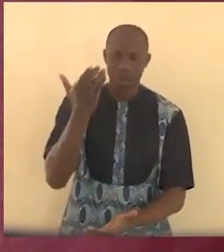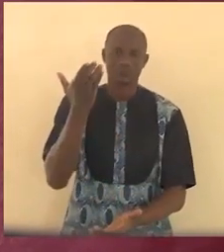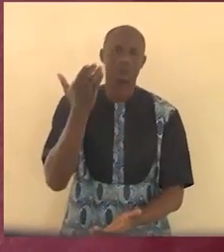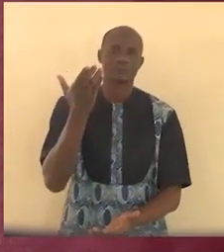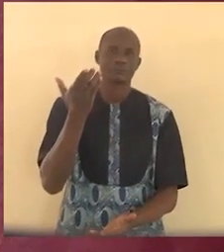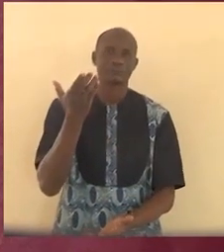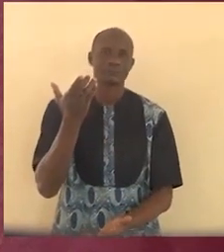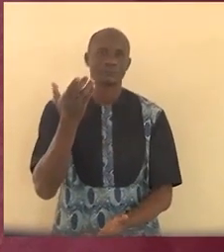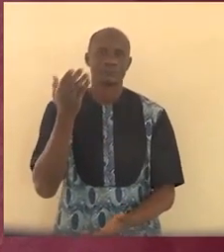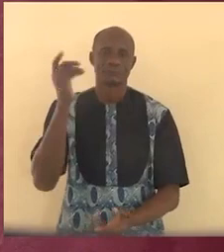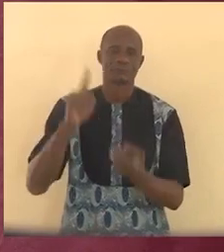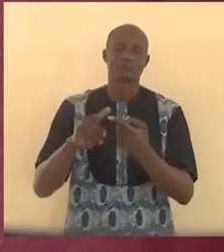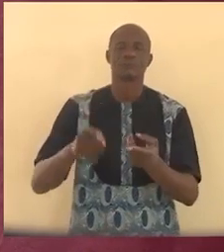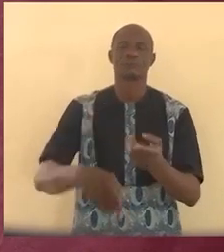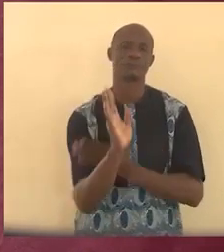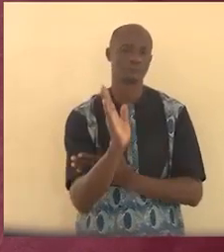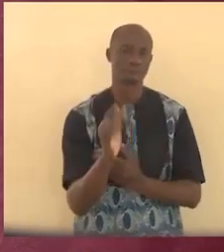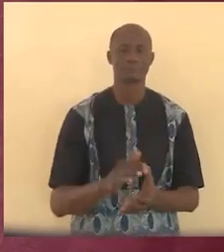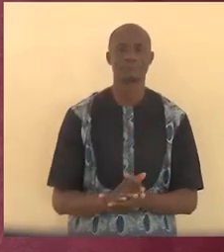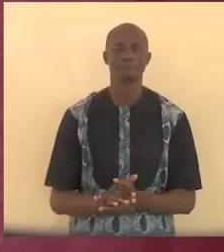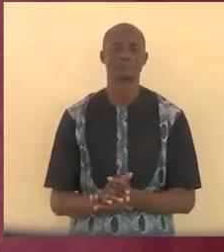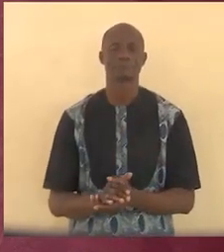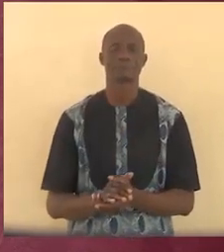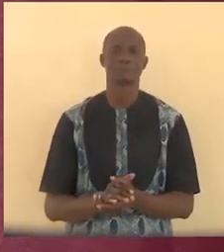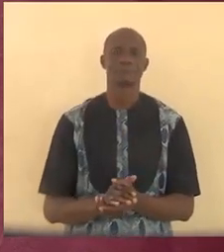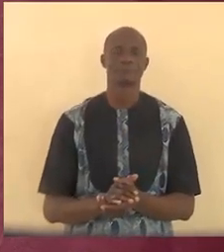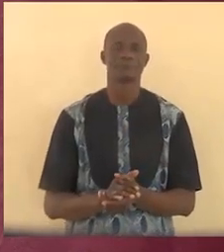rich toward God.'"